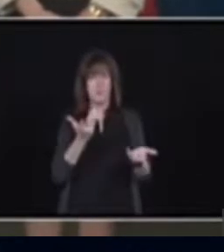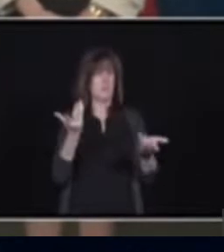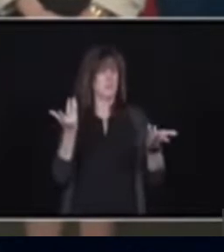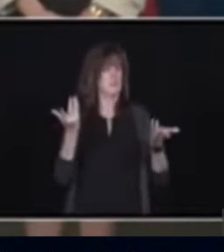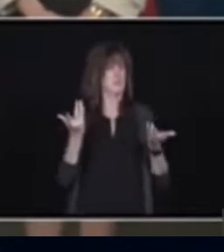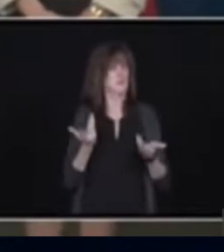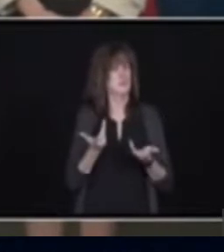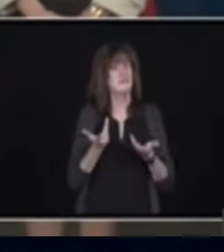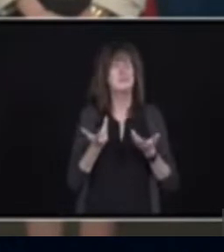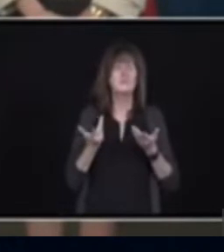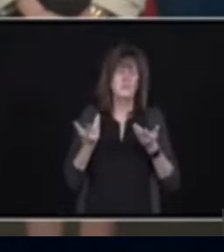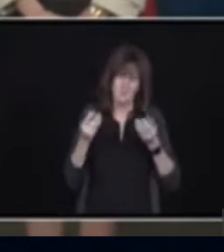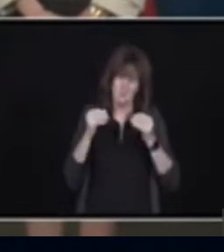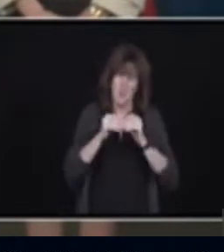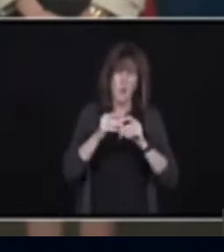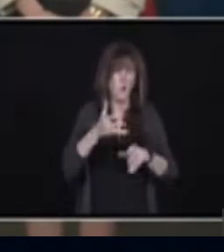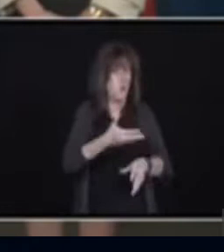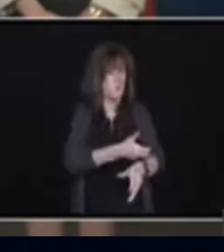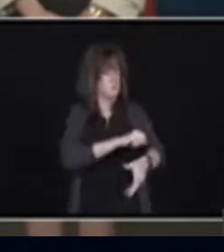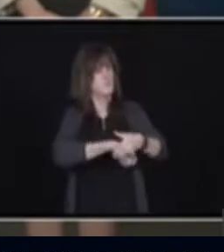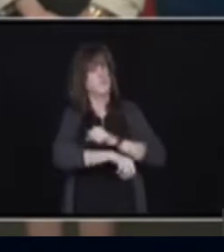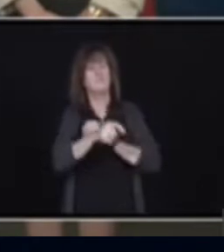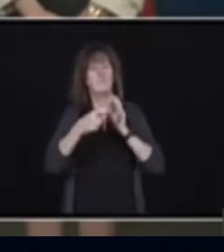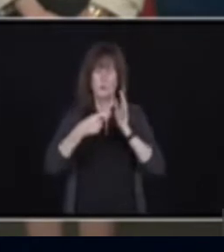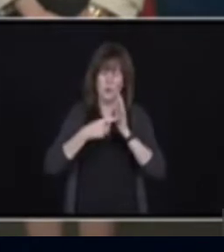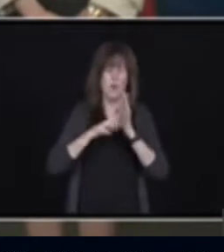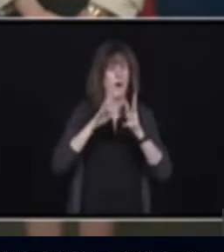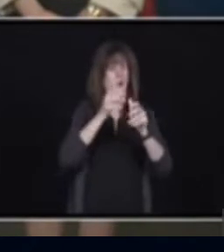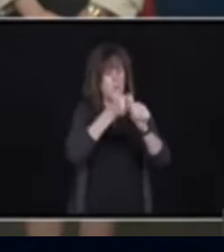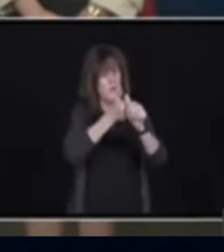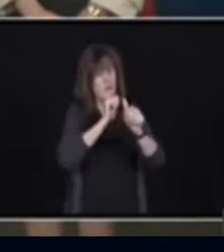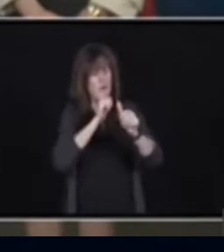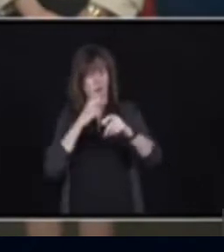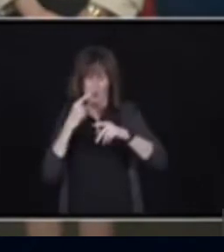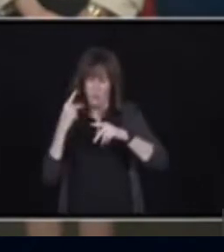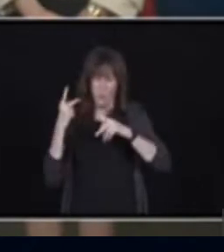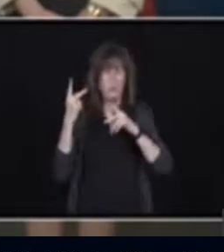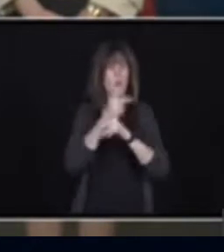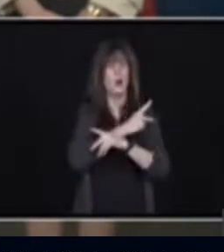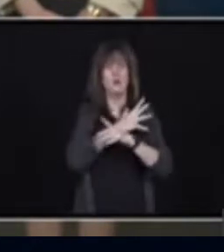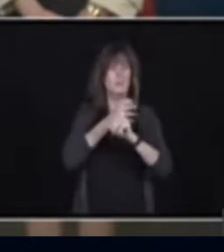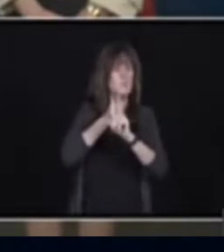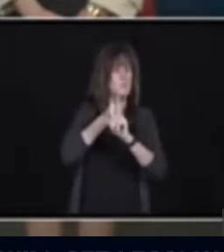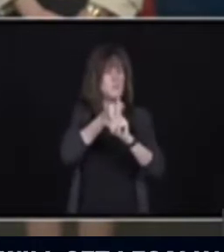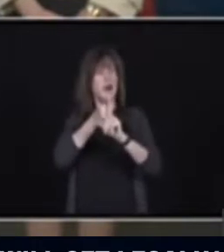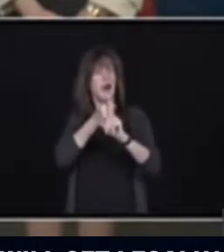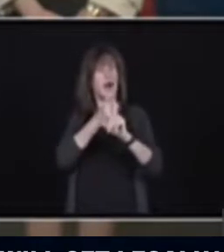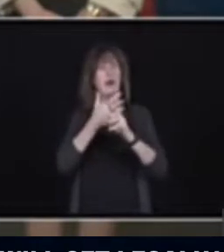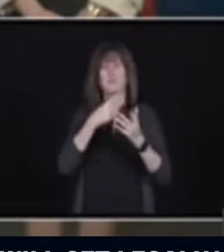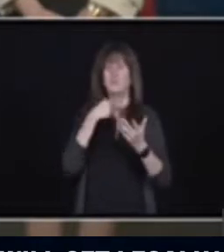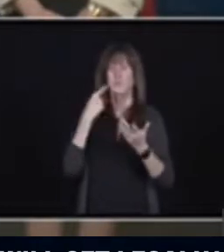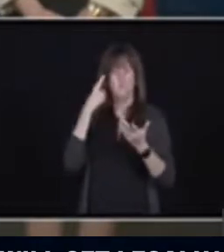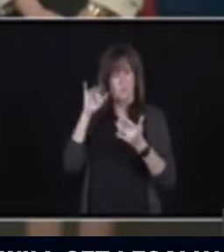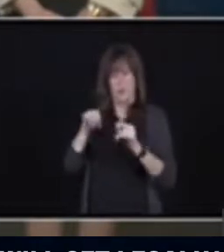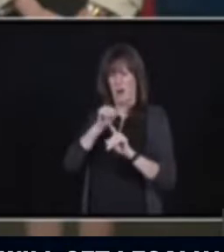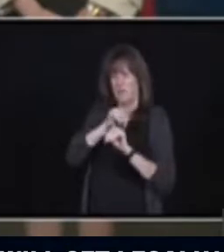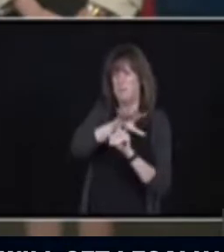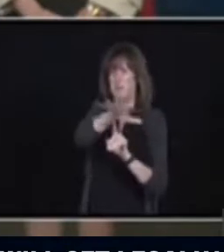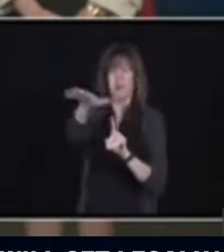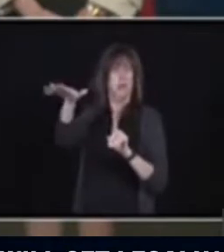is required to avoid the worst case scenario, where the rate of the community spread is greatest, the risk